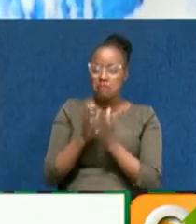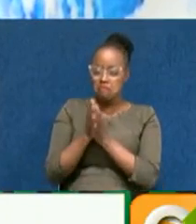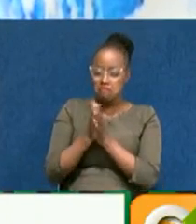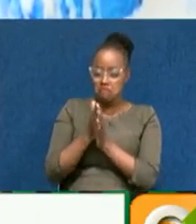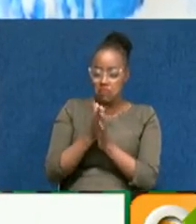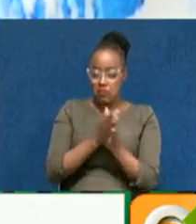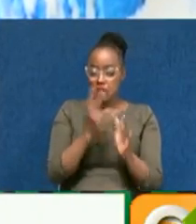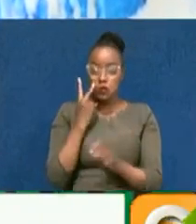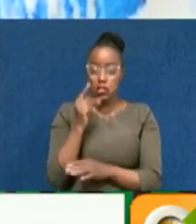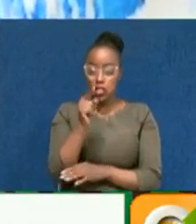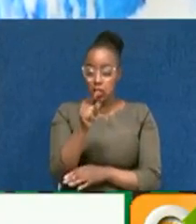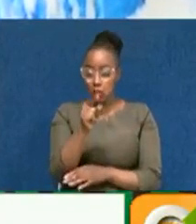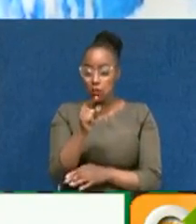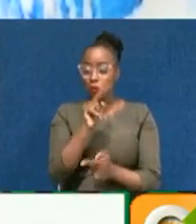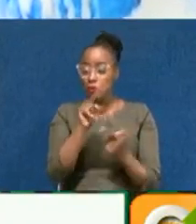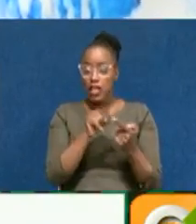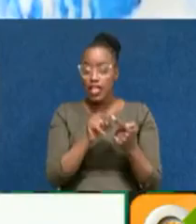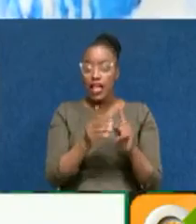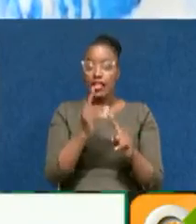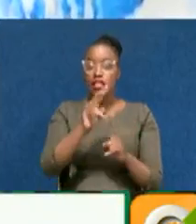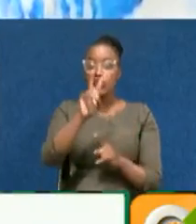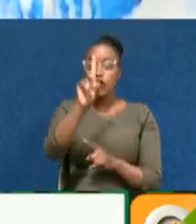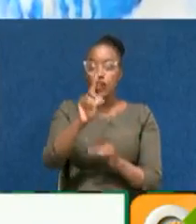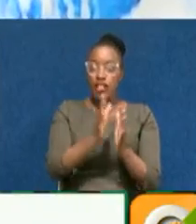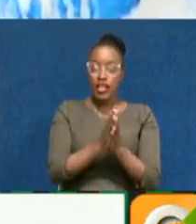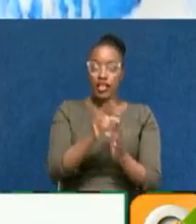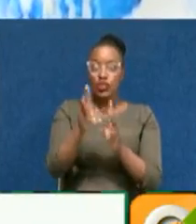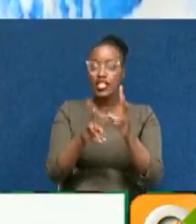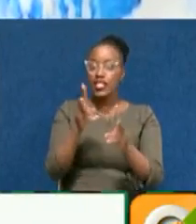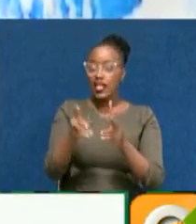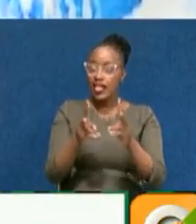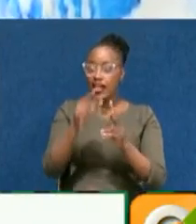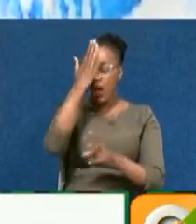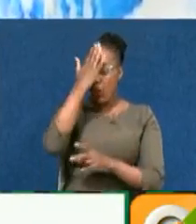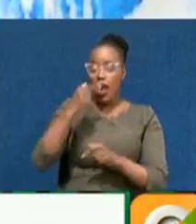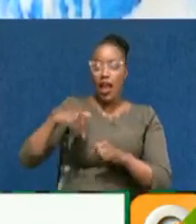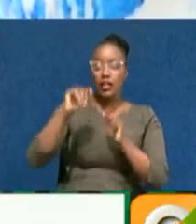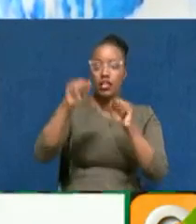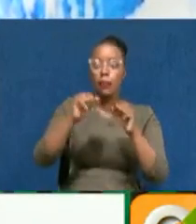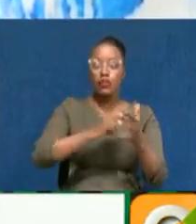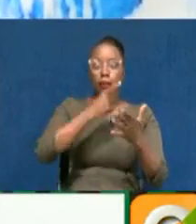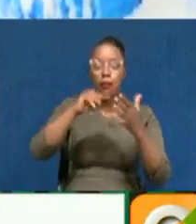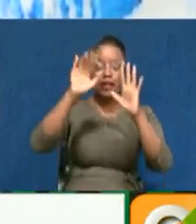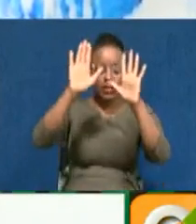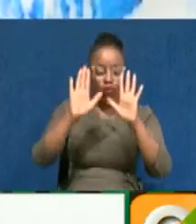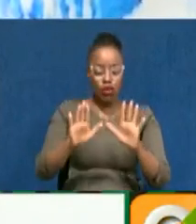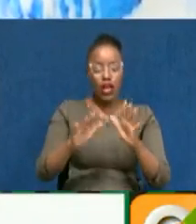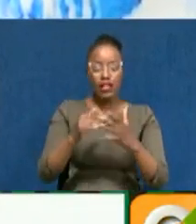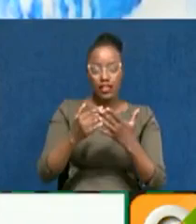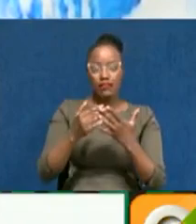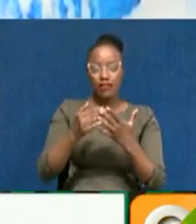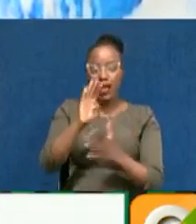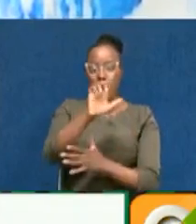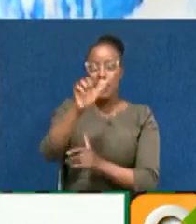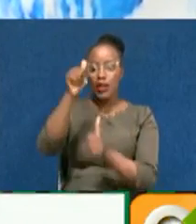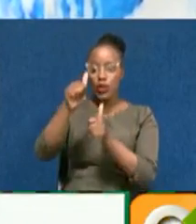you on the 21st and the 22nd so that we can pass some very critical bills that